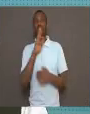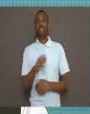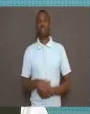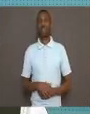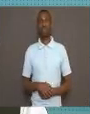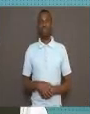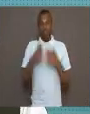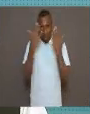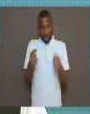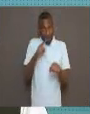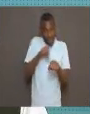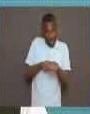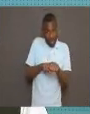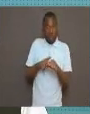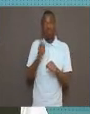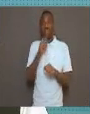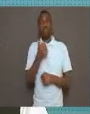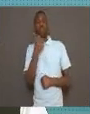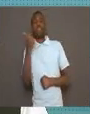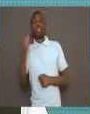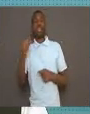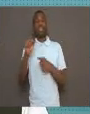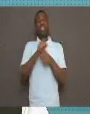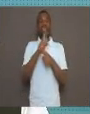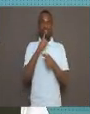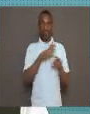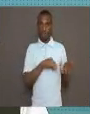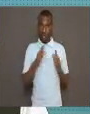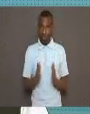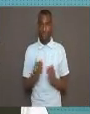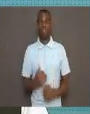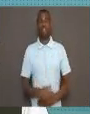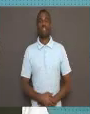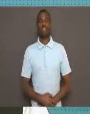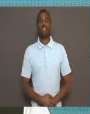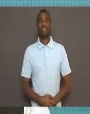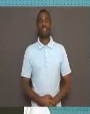It is time for another activity, students.